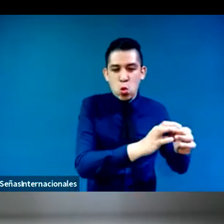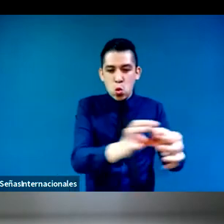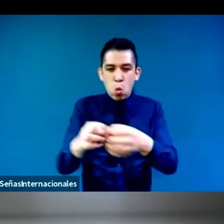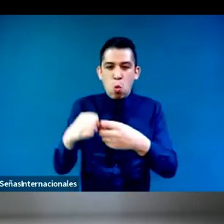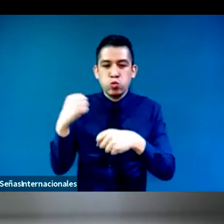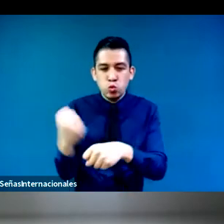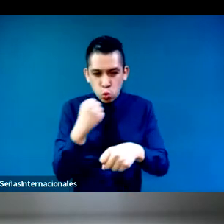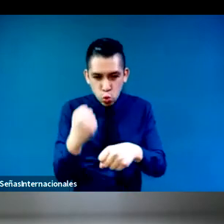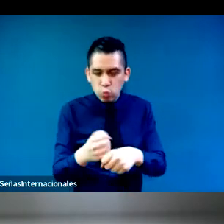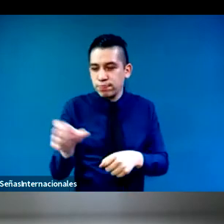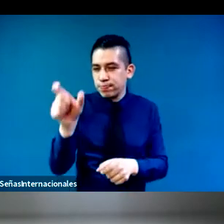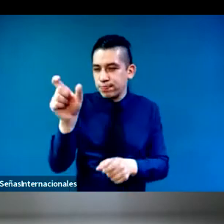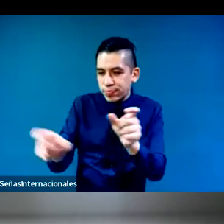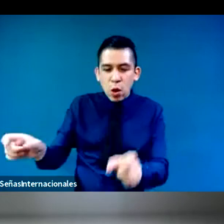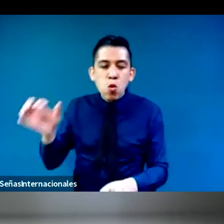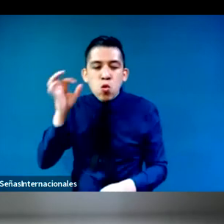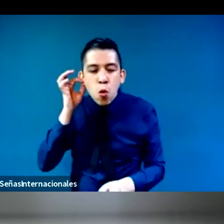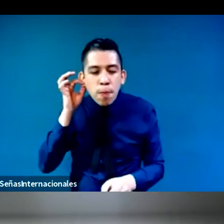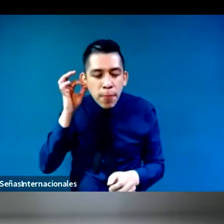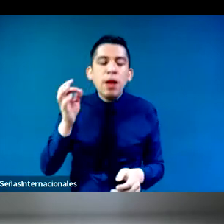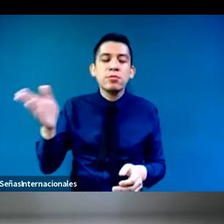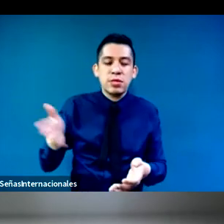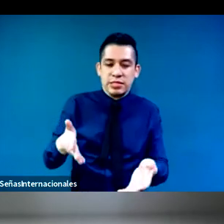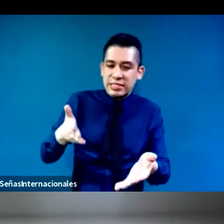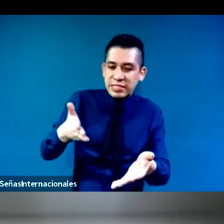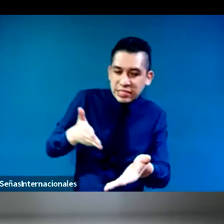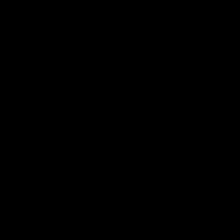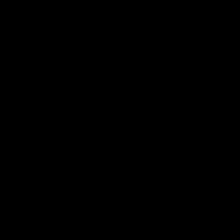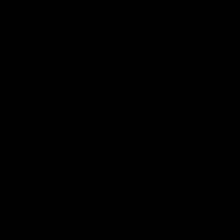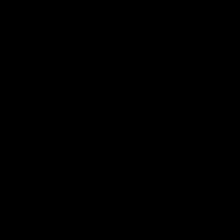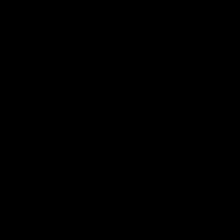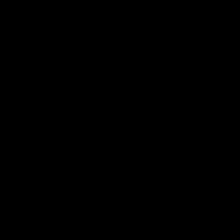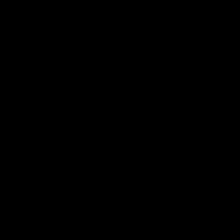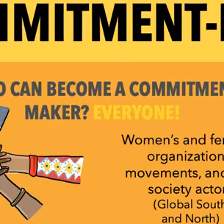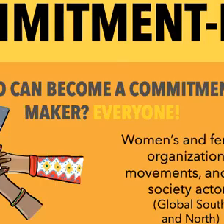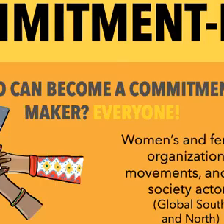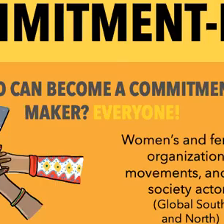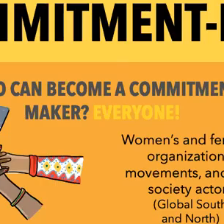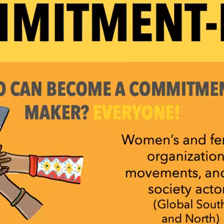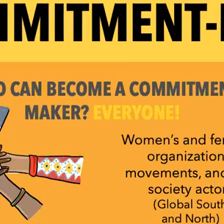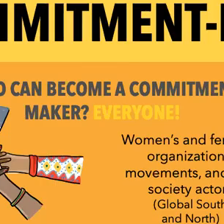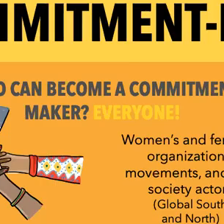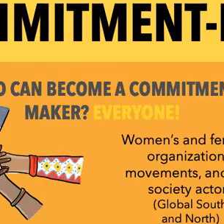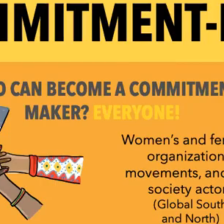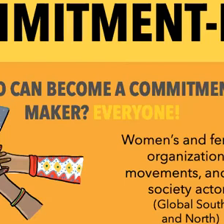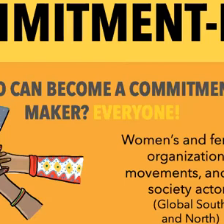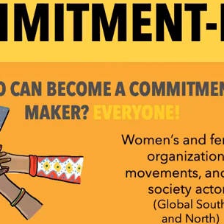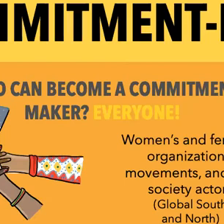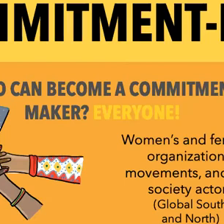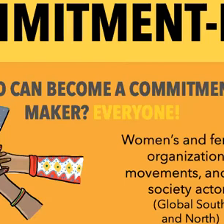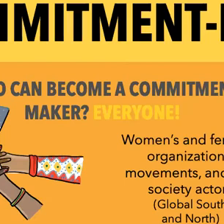become involved? I'd love to invite a slide that provides a little bit more detail on